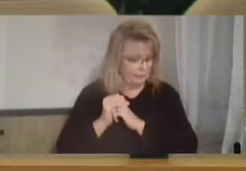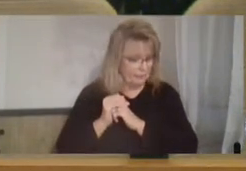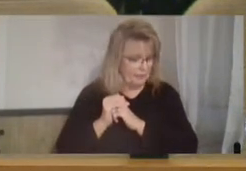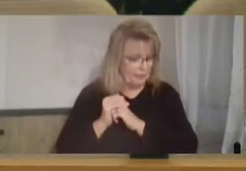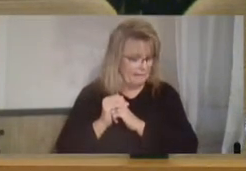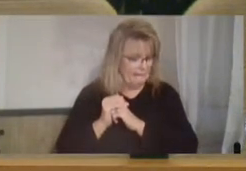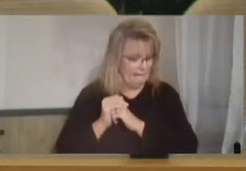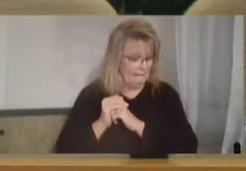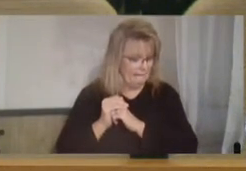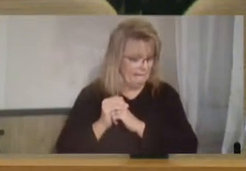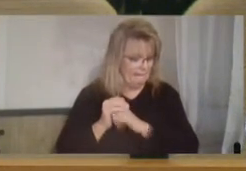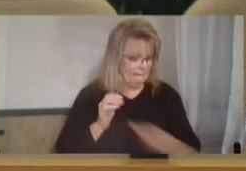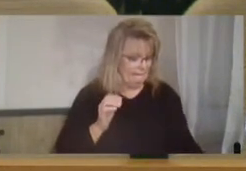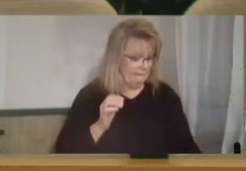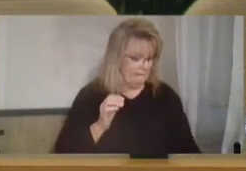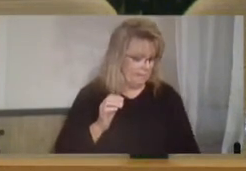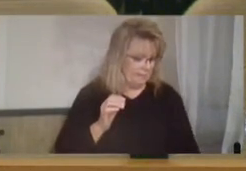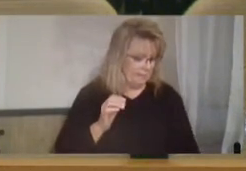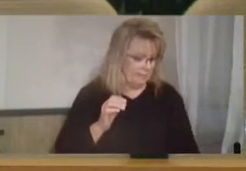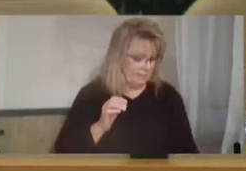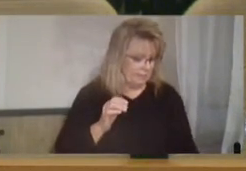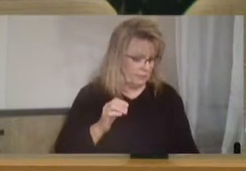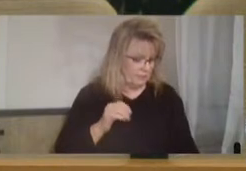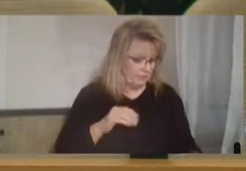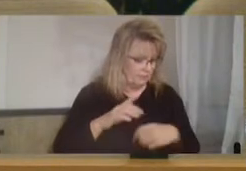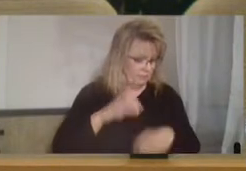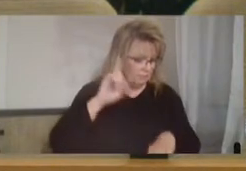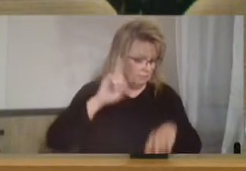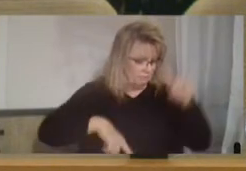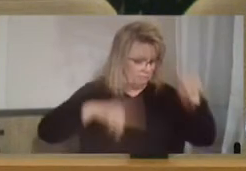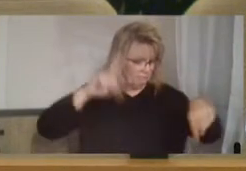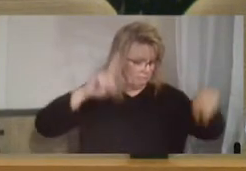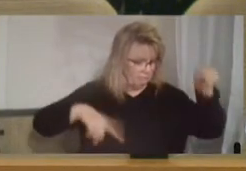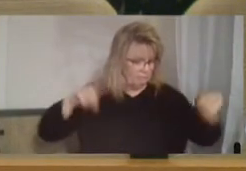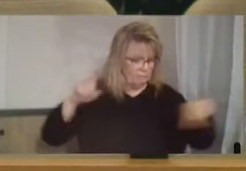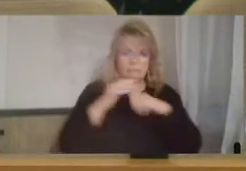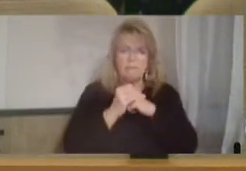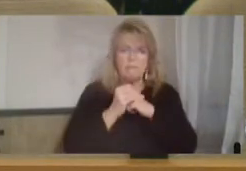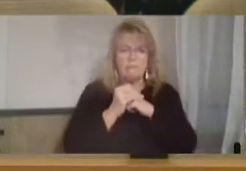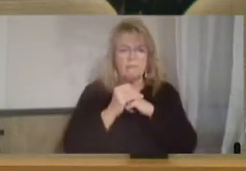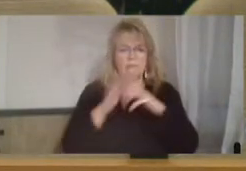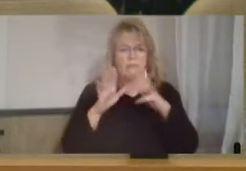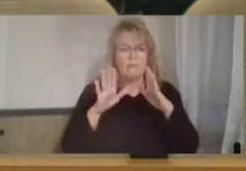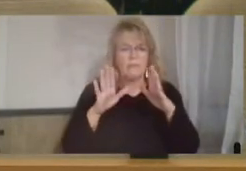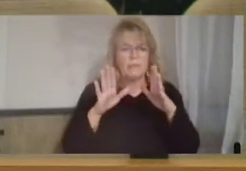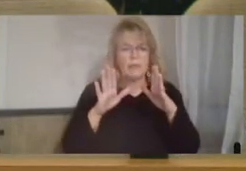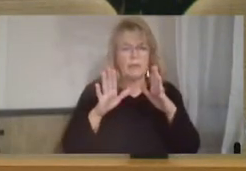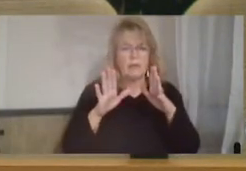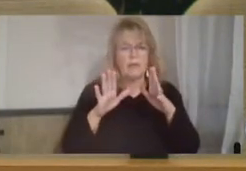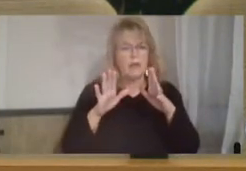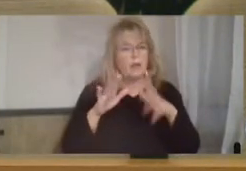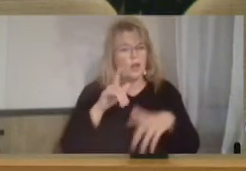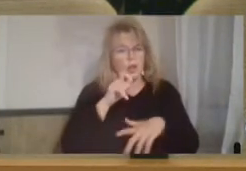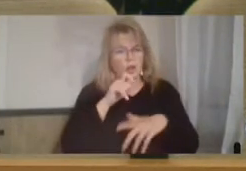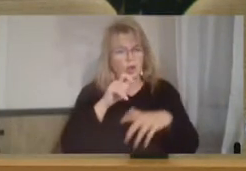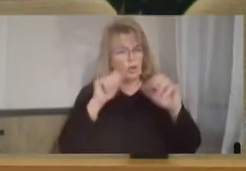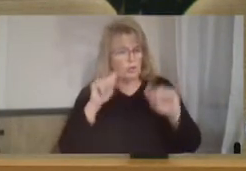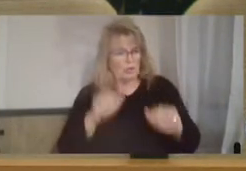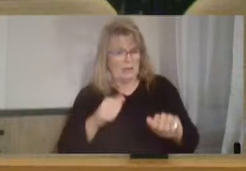with all this growth and change, you know, who's to say how those alleys could and should be used in the